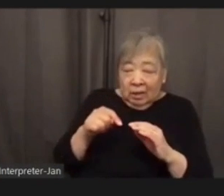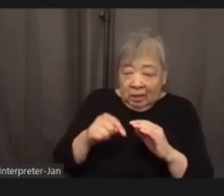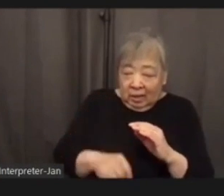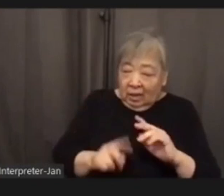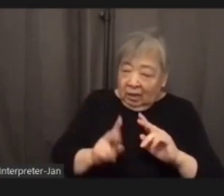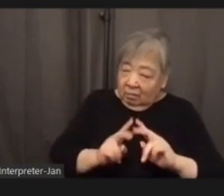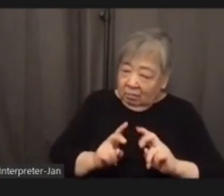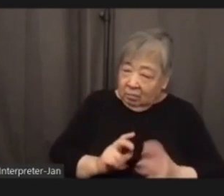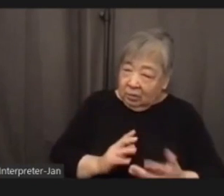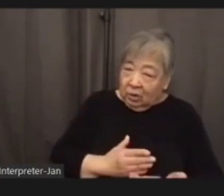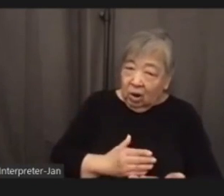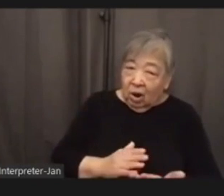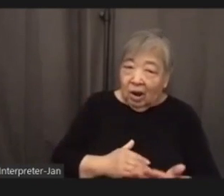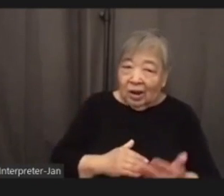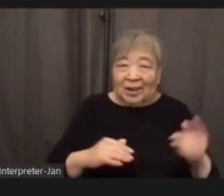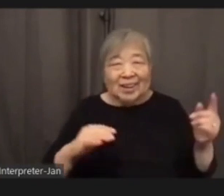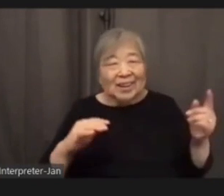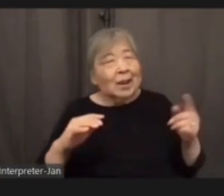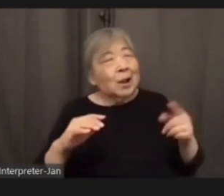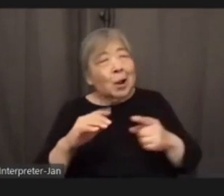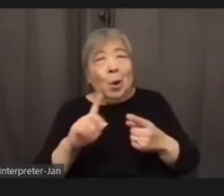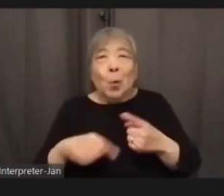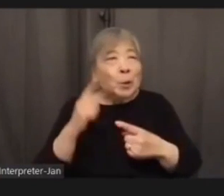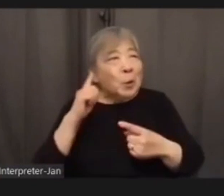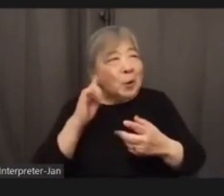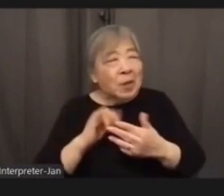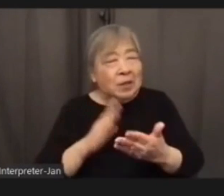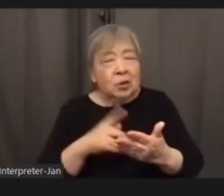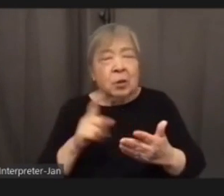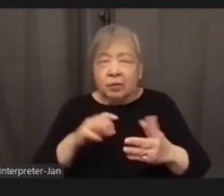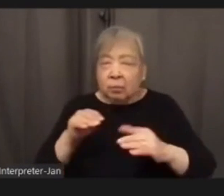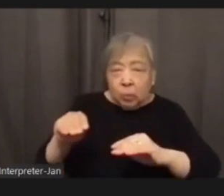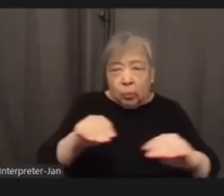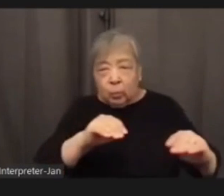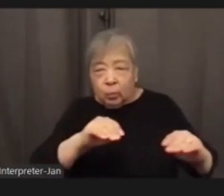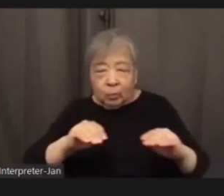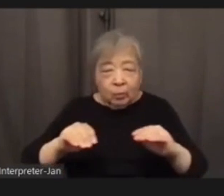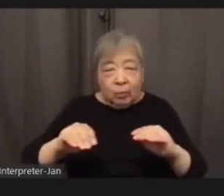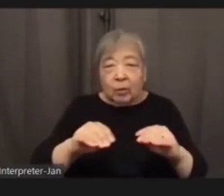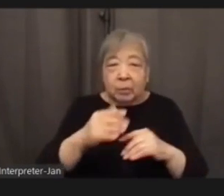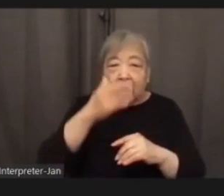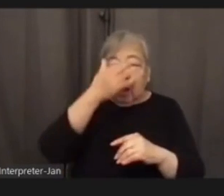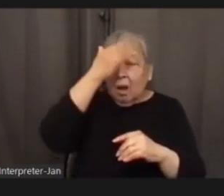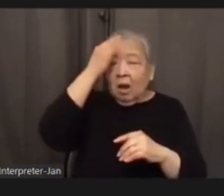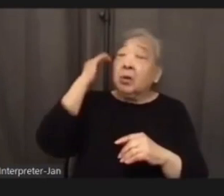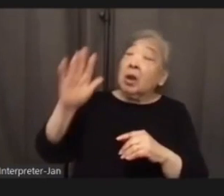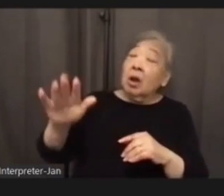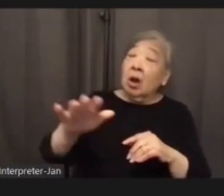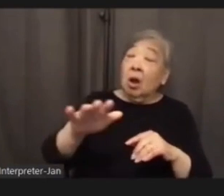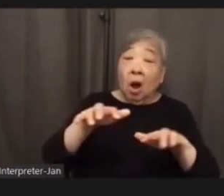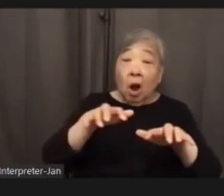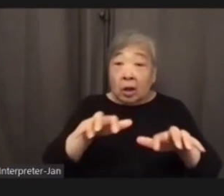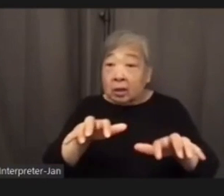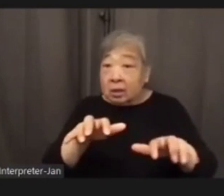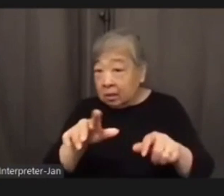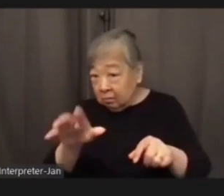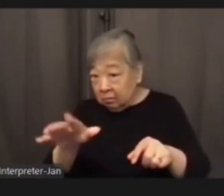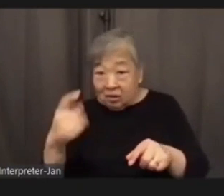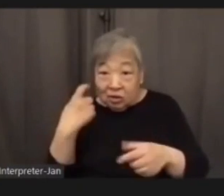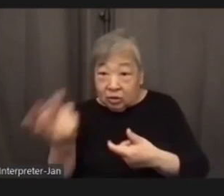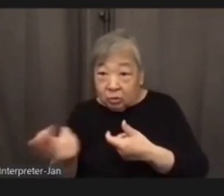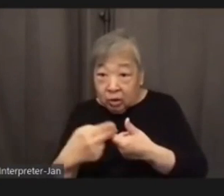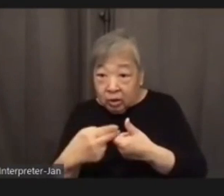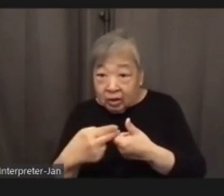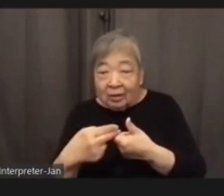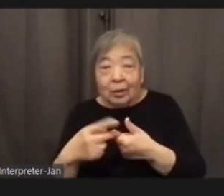When you hear that song. Exactly. Hey, audience members, if you just joined us, I should say